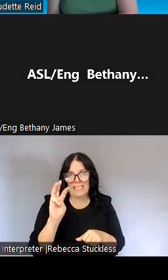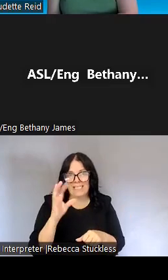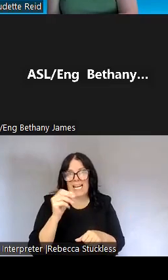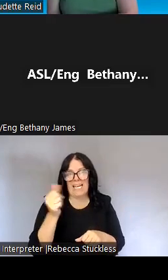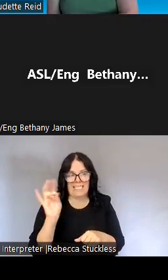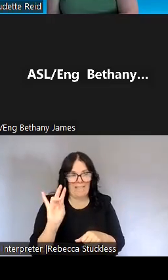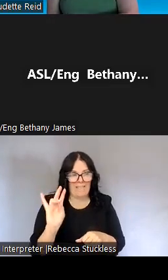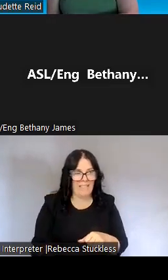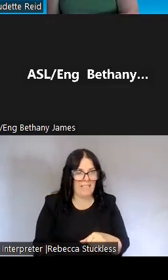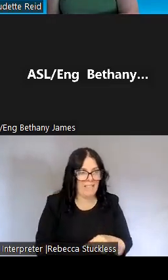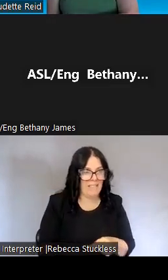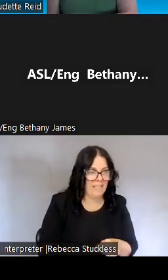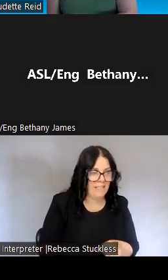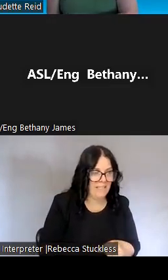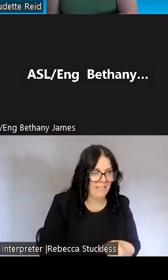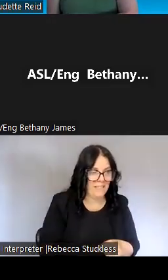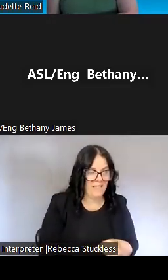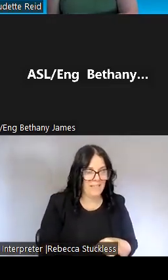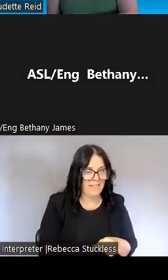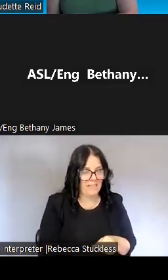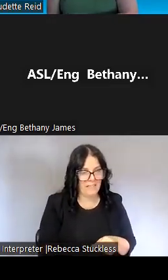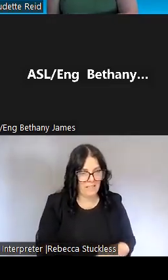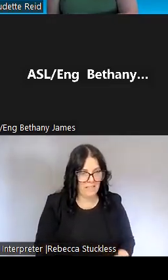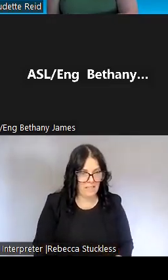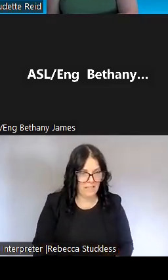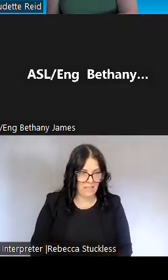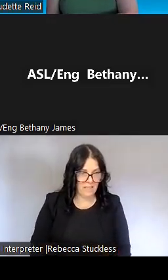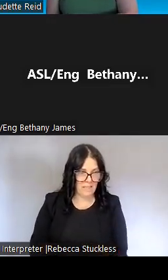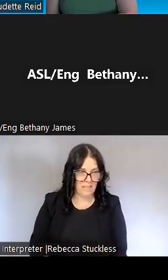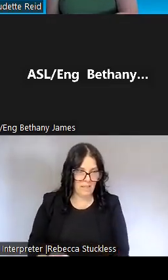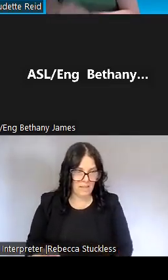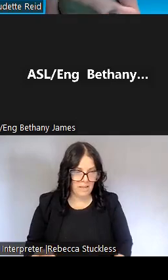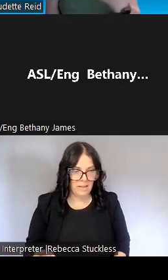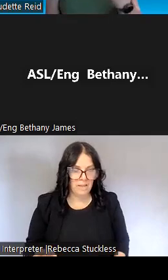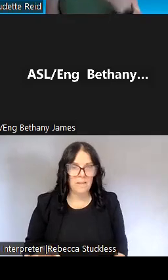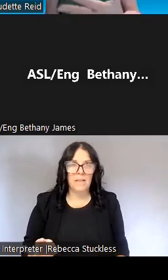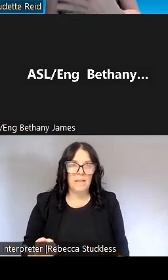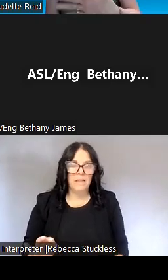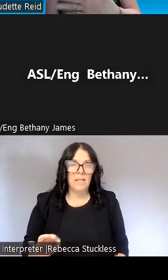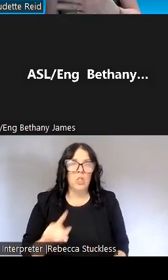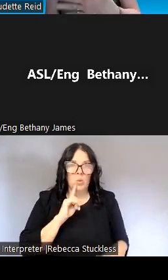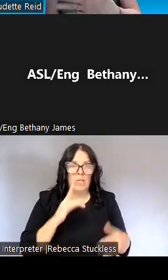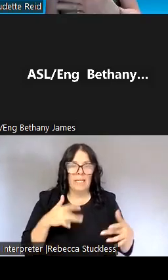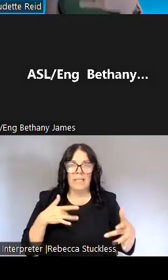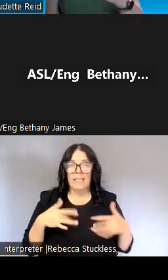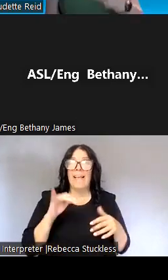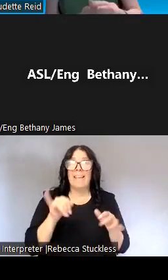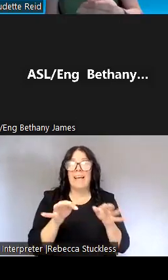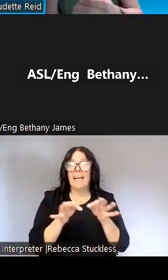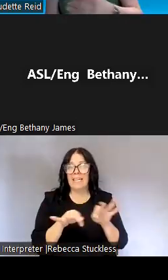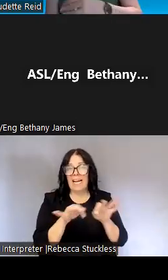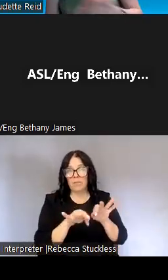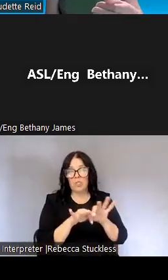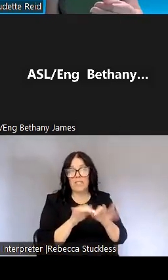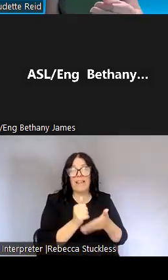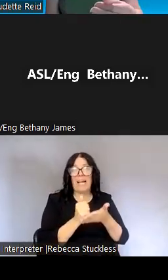17. But it is a really exciting one. These are the captions that can help